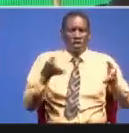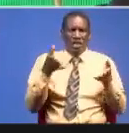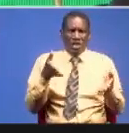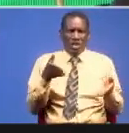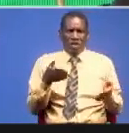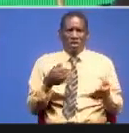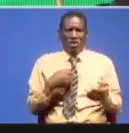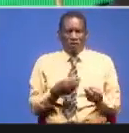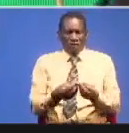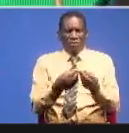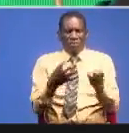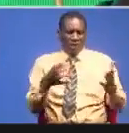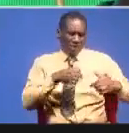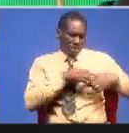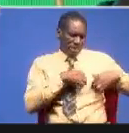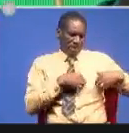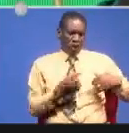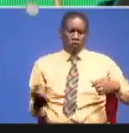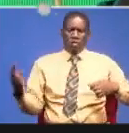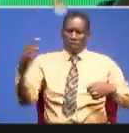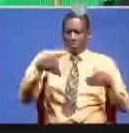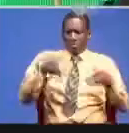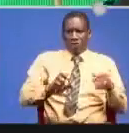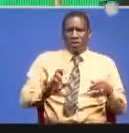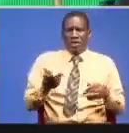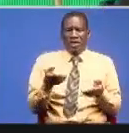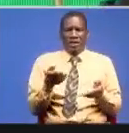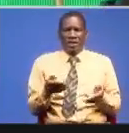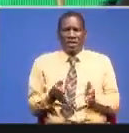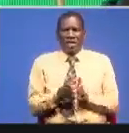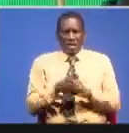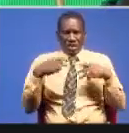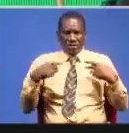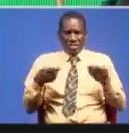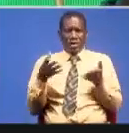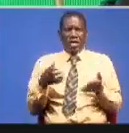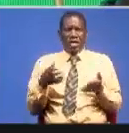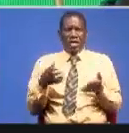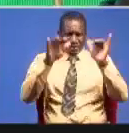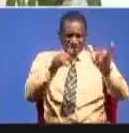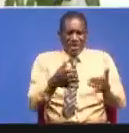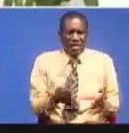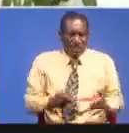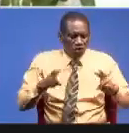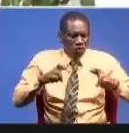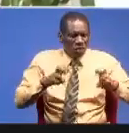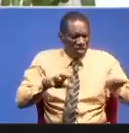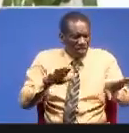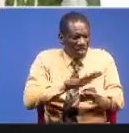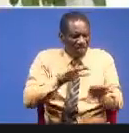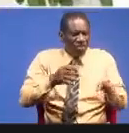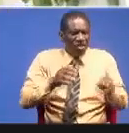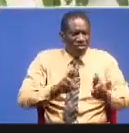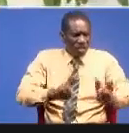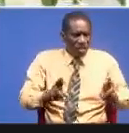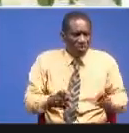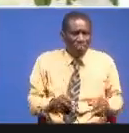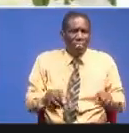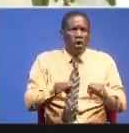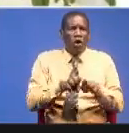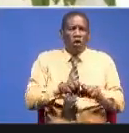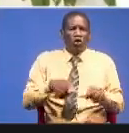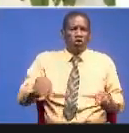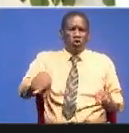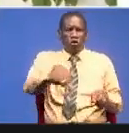there's numerous delegations coming, and people are staying here to check and recheck because we also